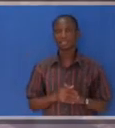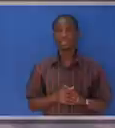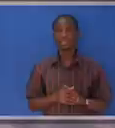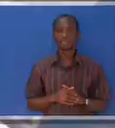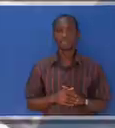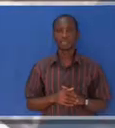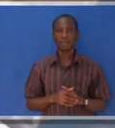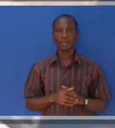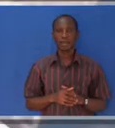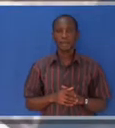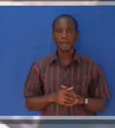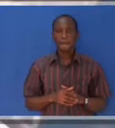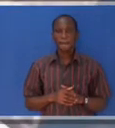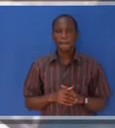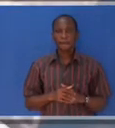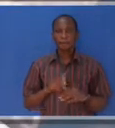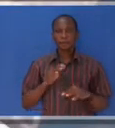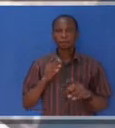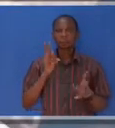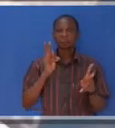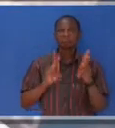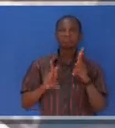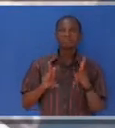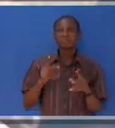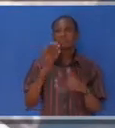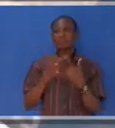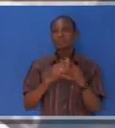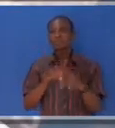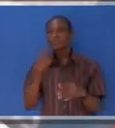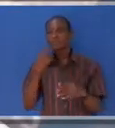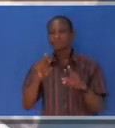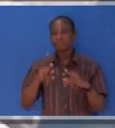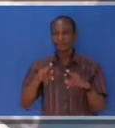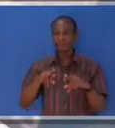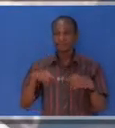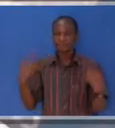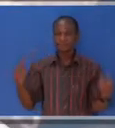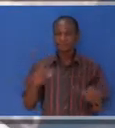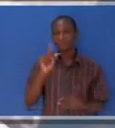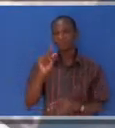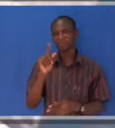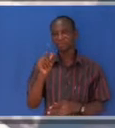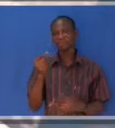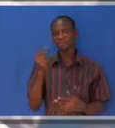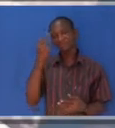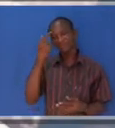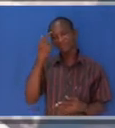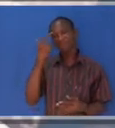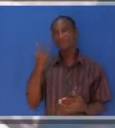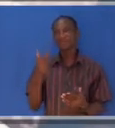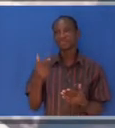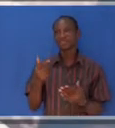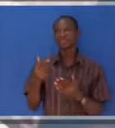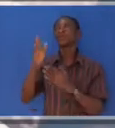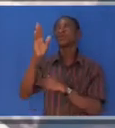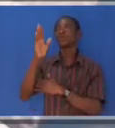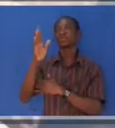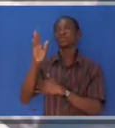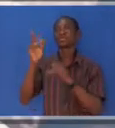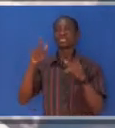to judge. Sometimes people quote Revelation chapter 20, And they think it is referring to the